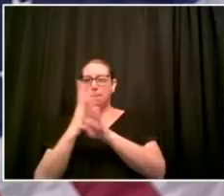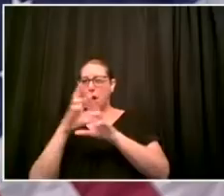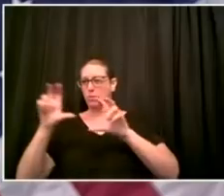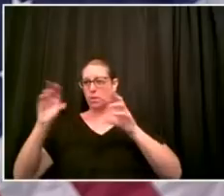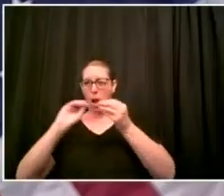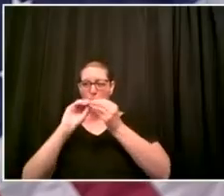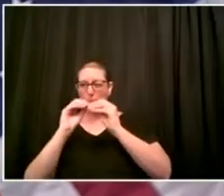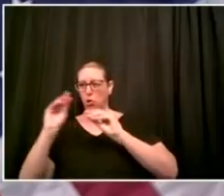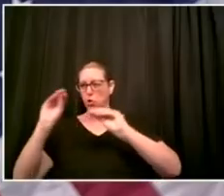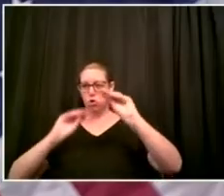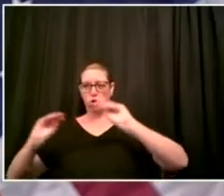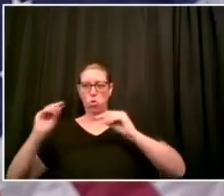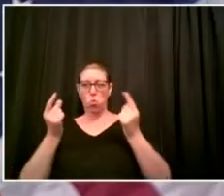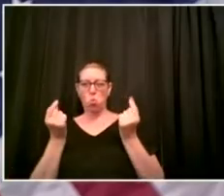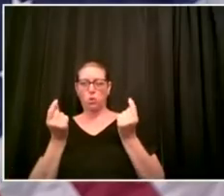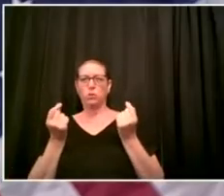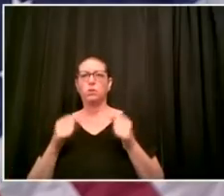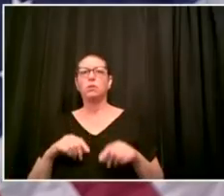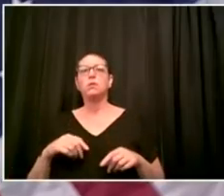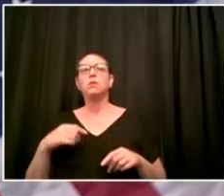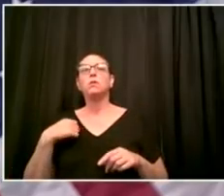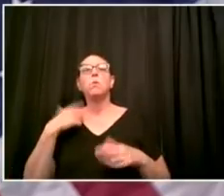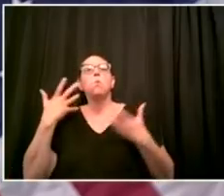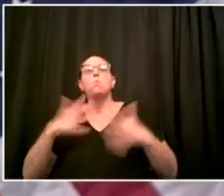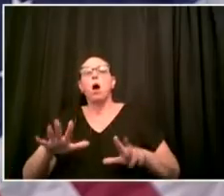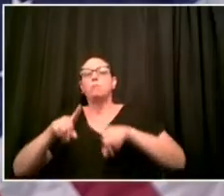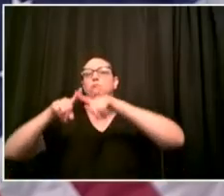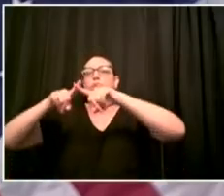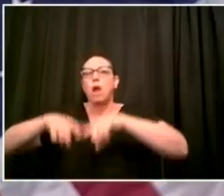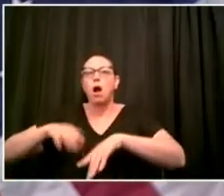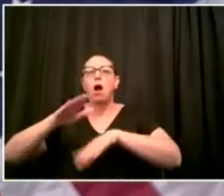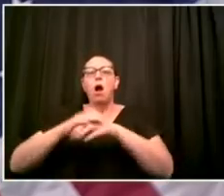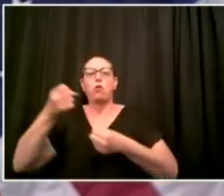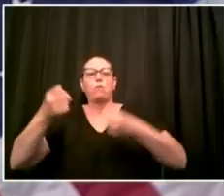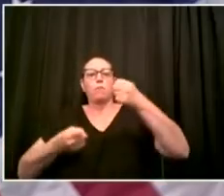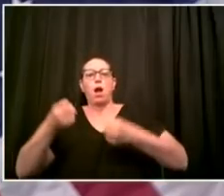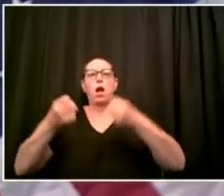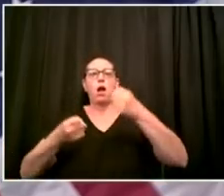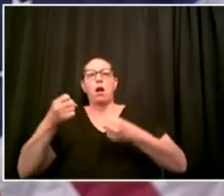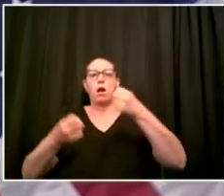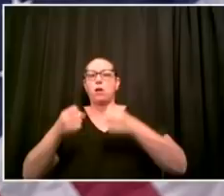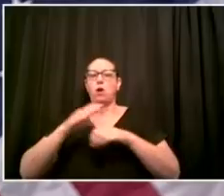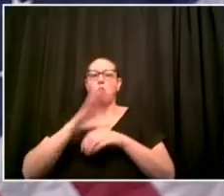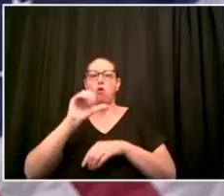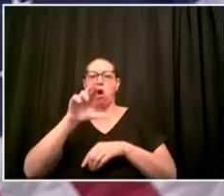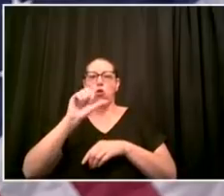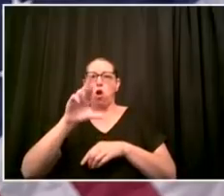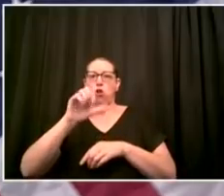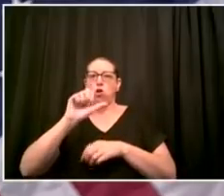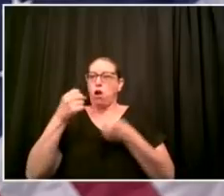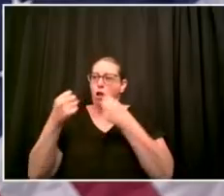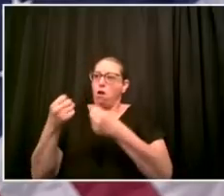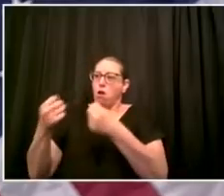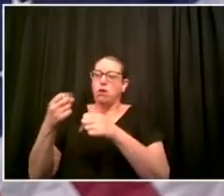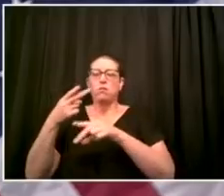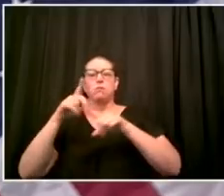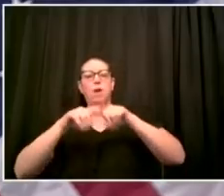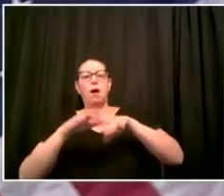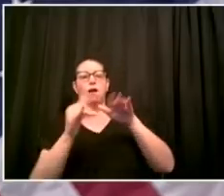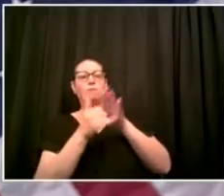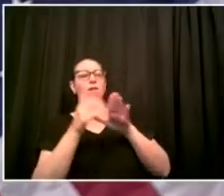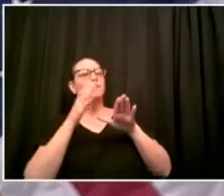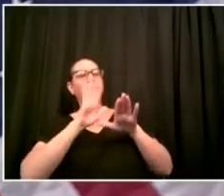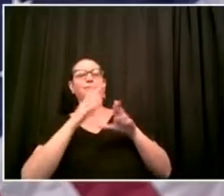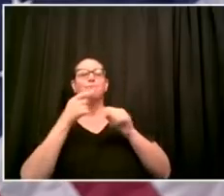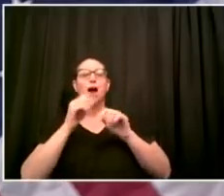over-reliance on vehicles, because we're going to be dealing with a much bigger challenge in the future, which is addressing global